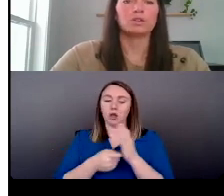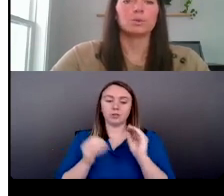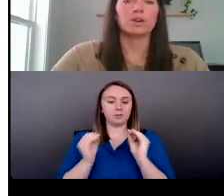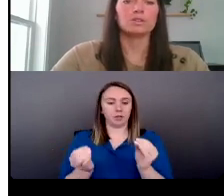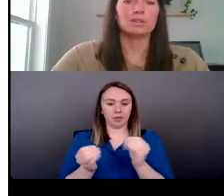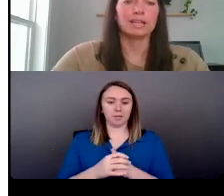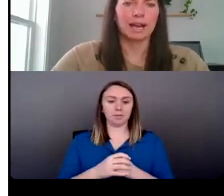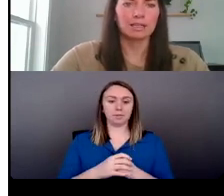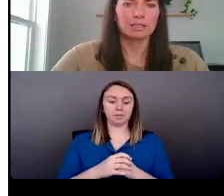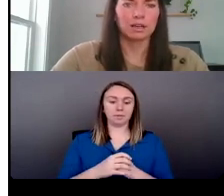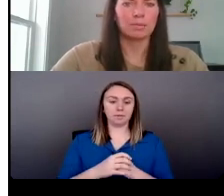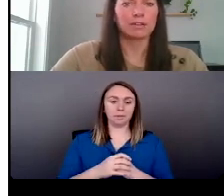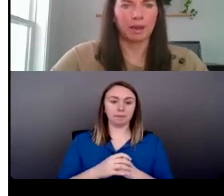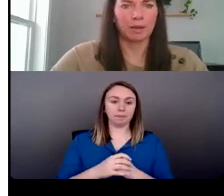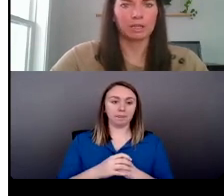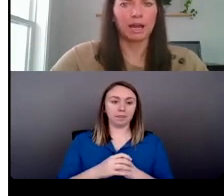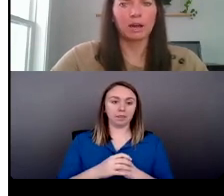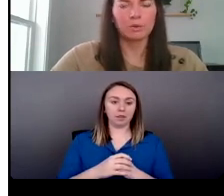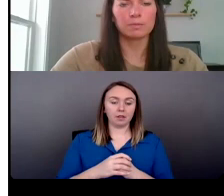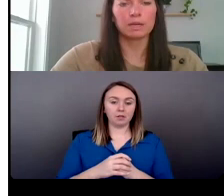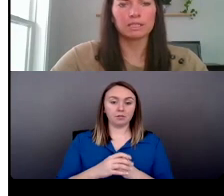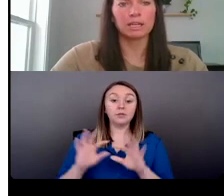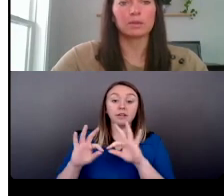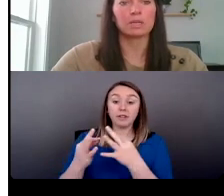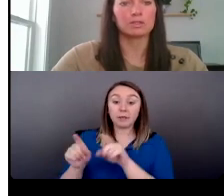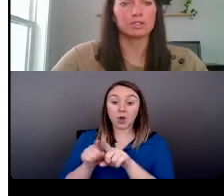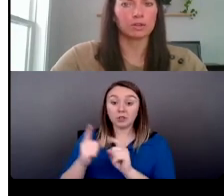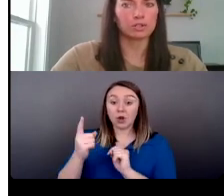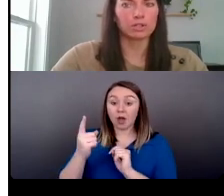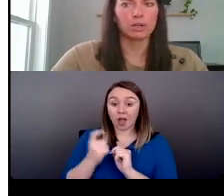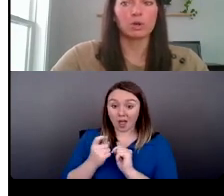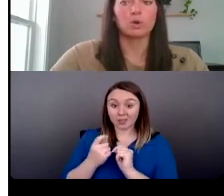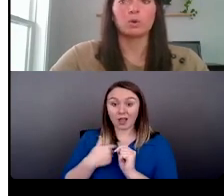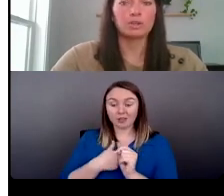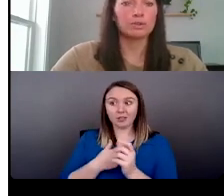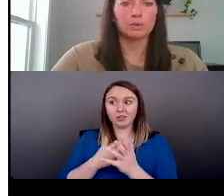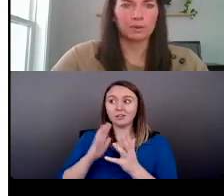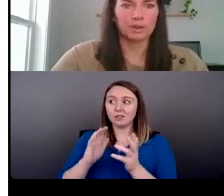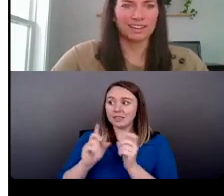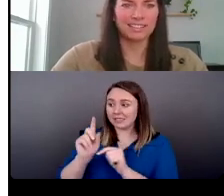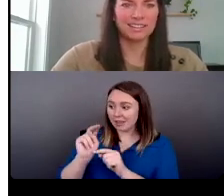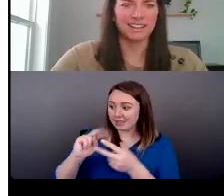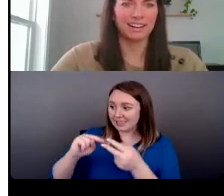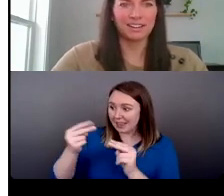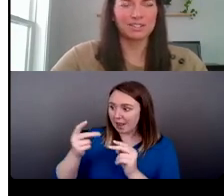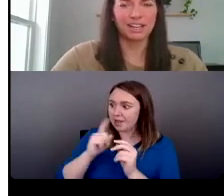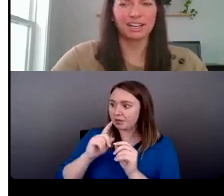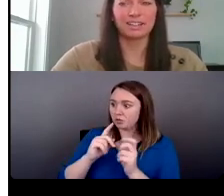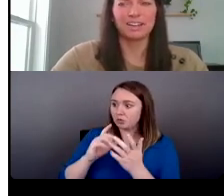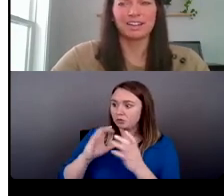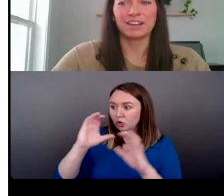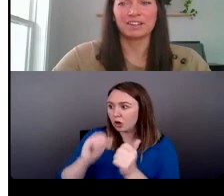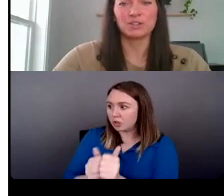So we also get asked by family, how is my DNA being searched? What are you doing with it? And I